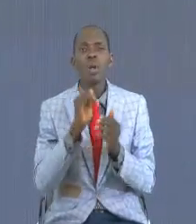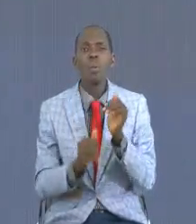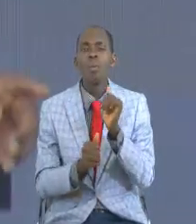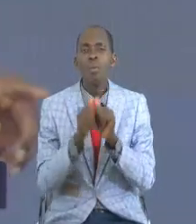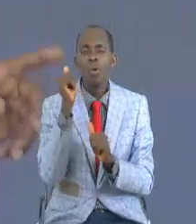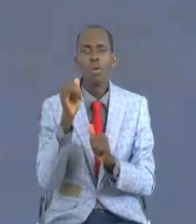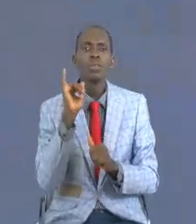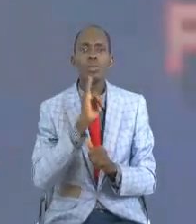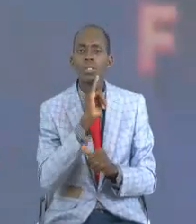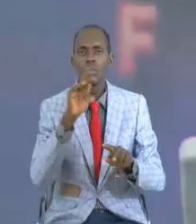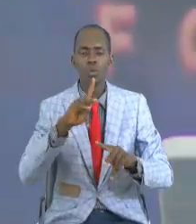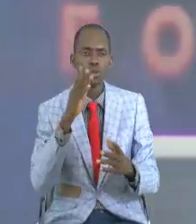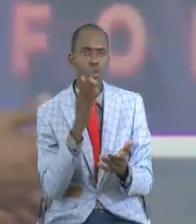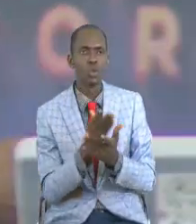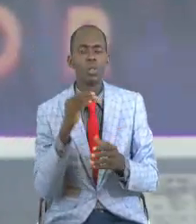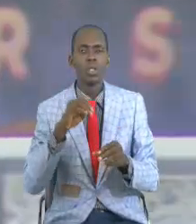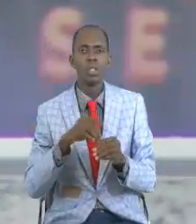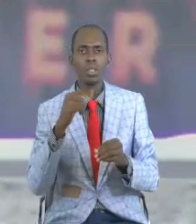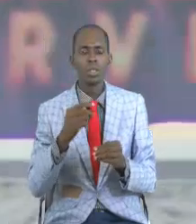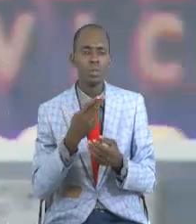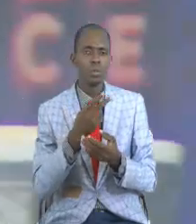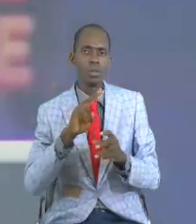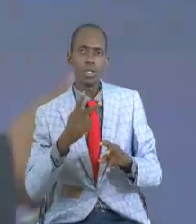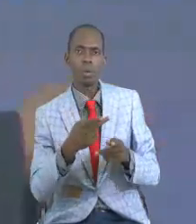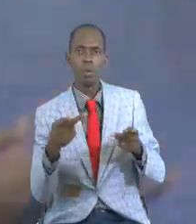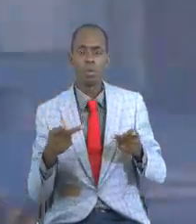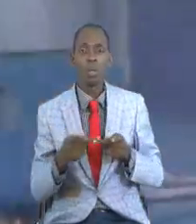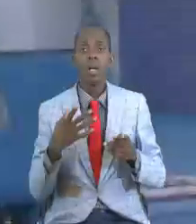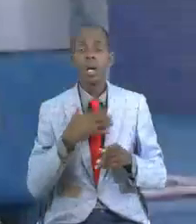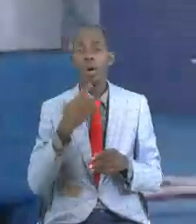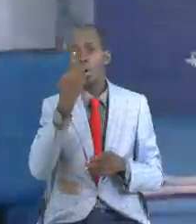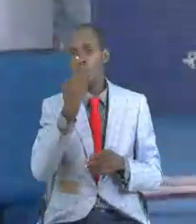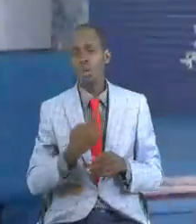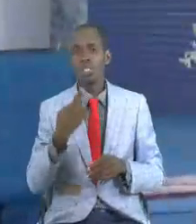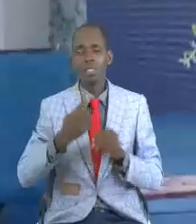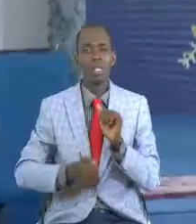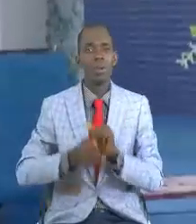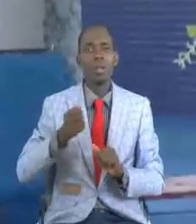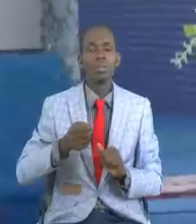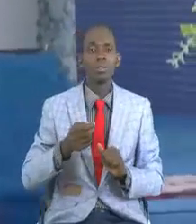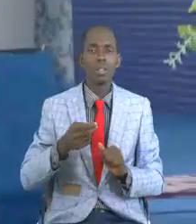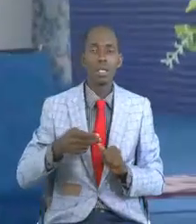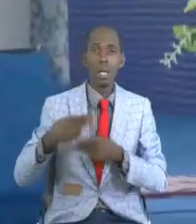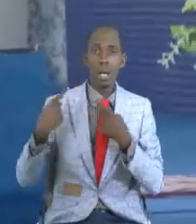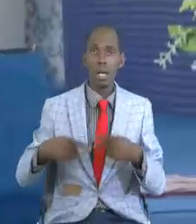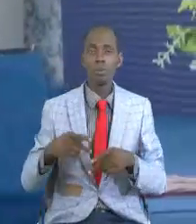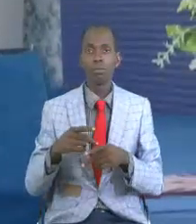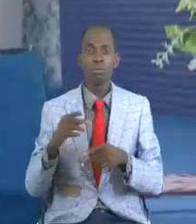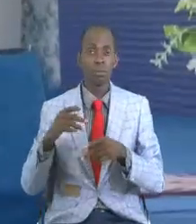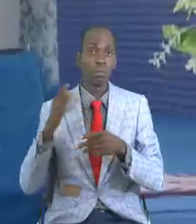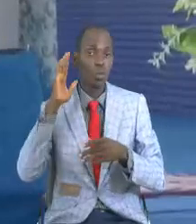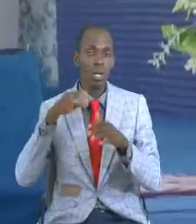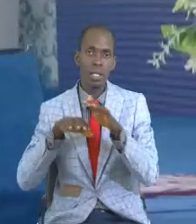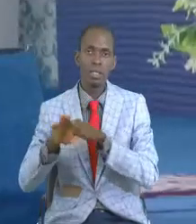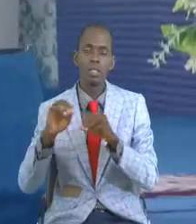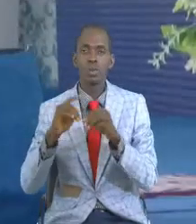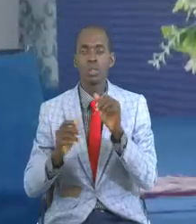covenant and only the high priest could enter into the four years once a year but now is this